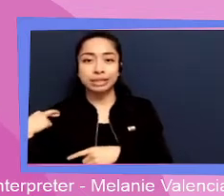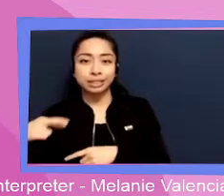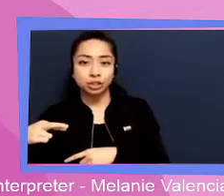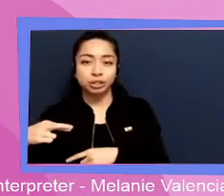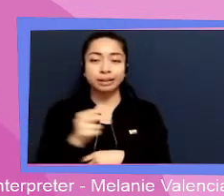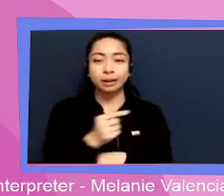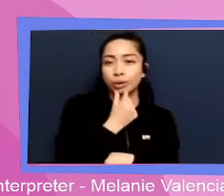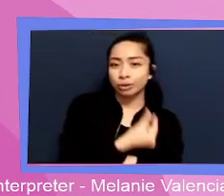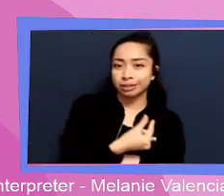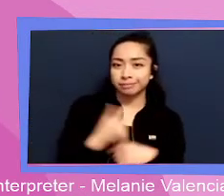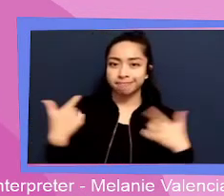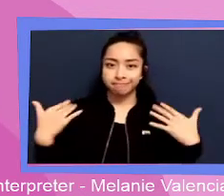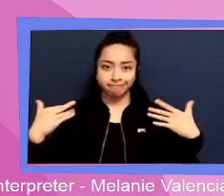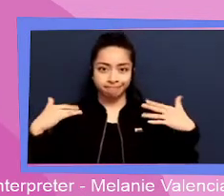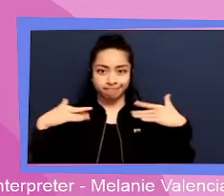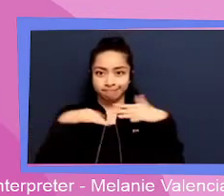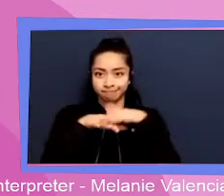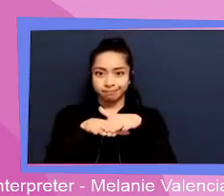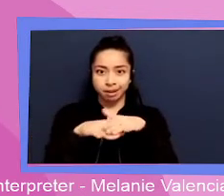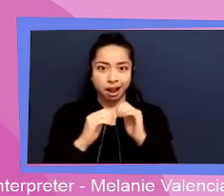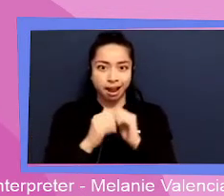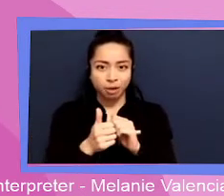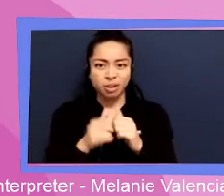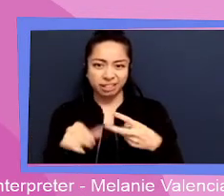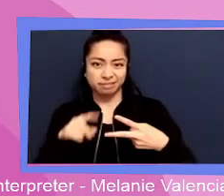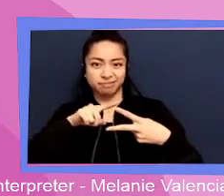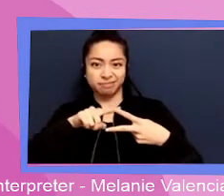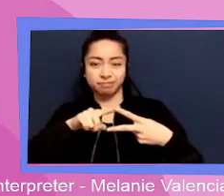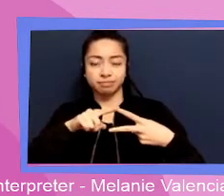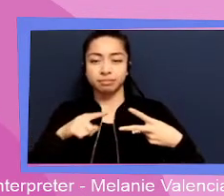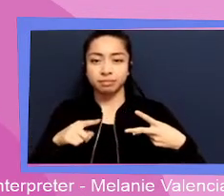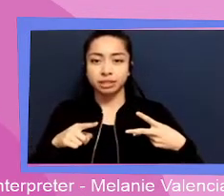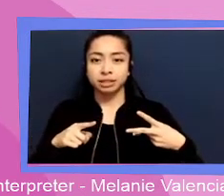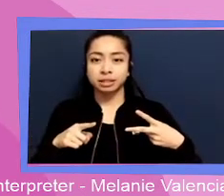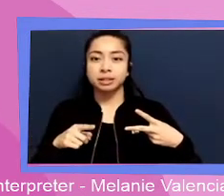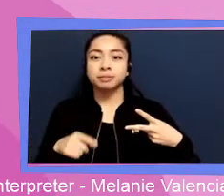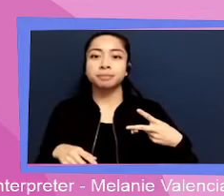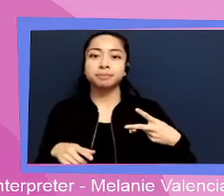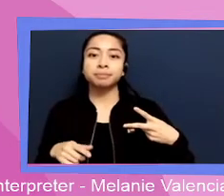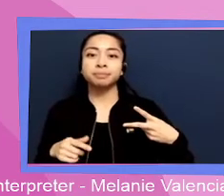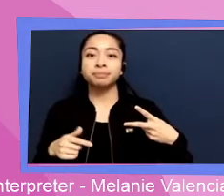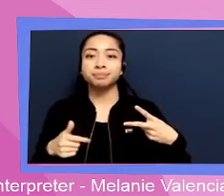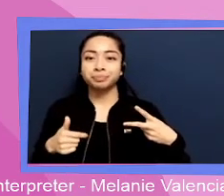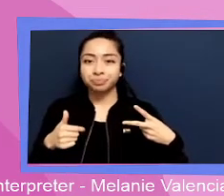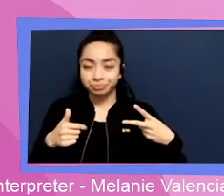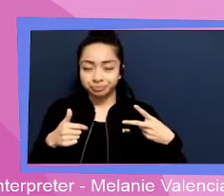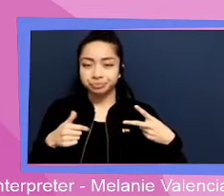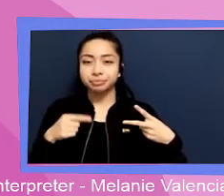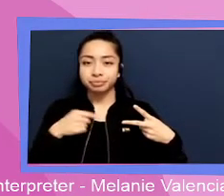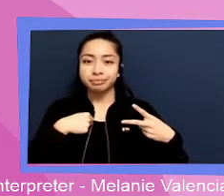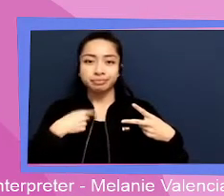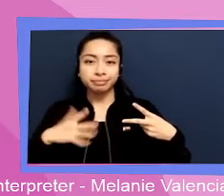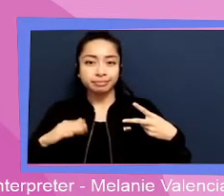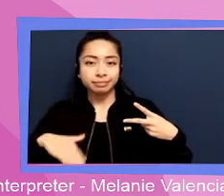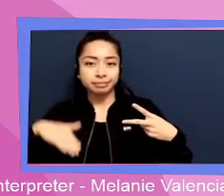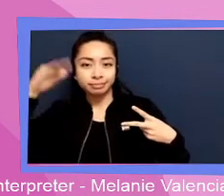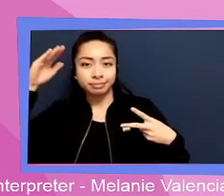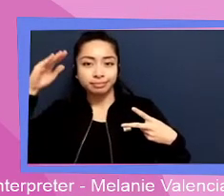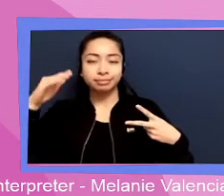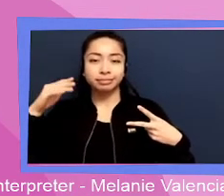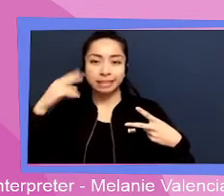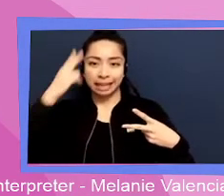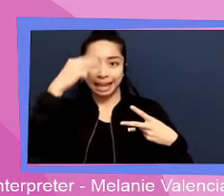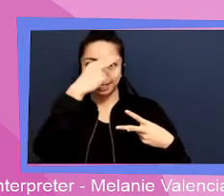queerness. And that's the YA one. I was raised Catholic. And so I have a lot to say about that